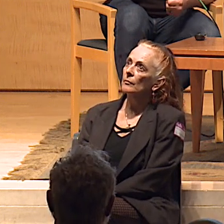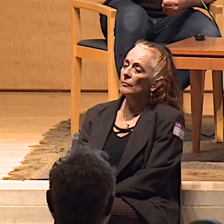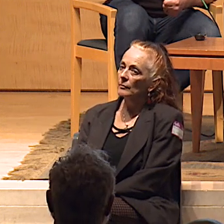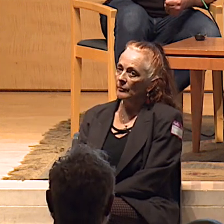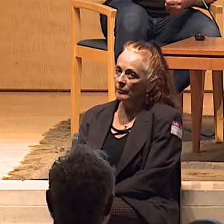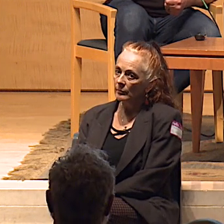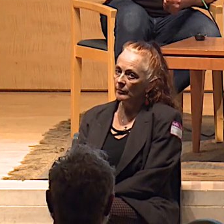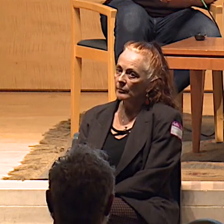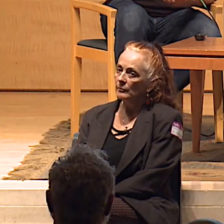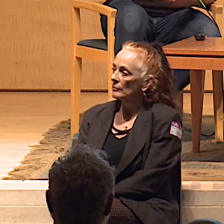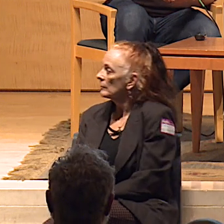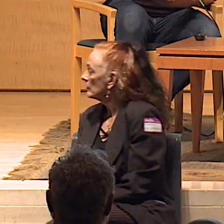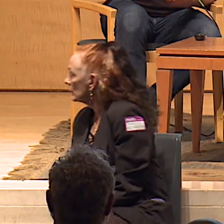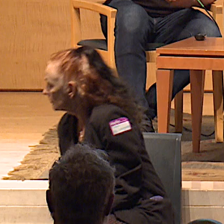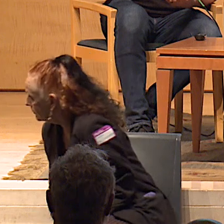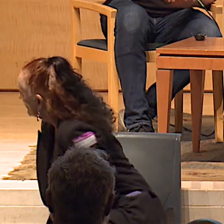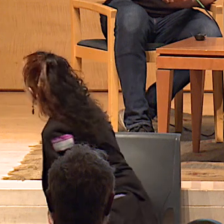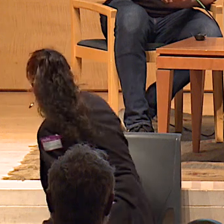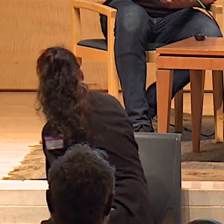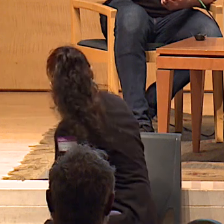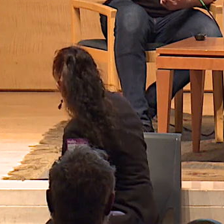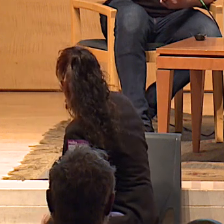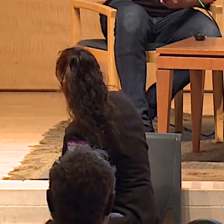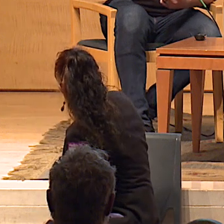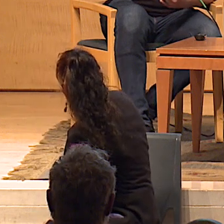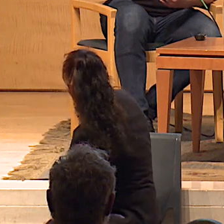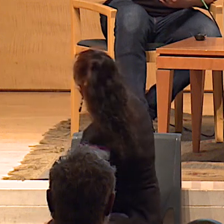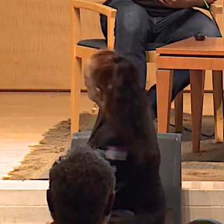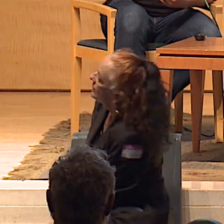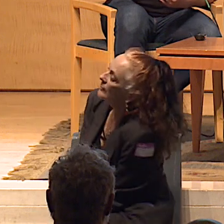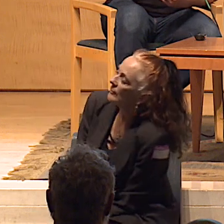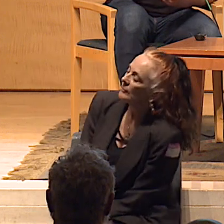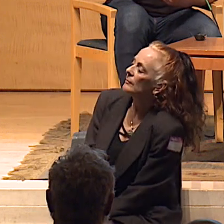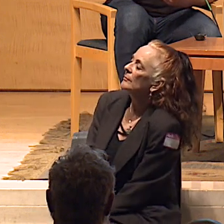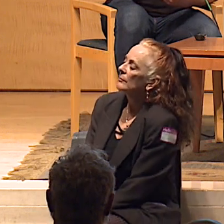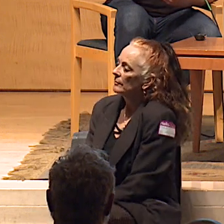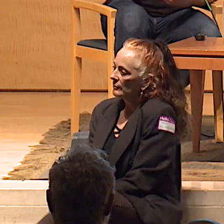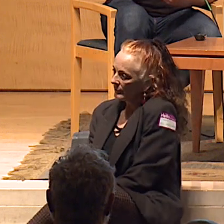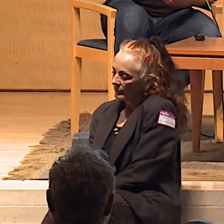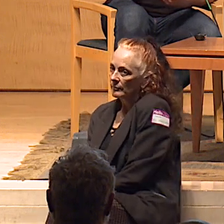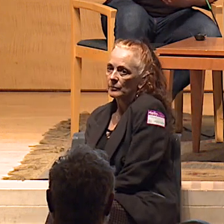well. I did a dirty book called Hard to Swallow with Dave Davenport.